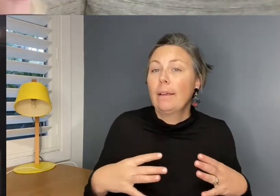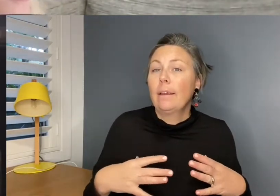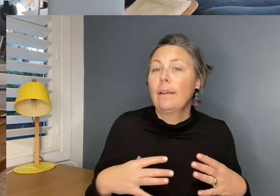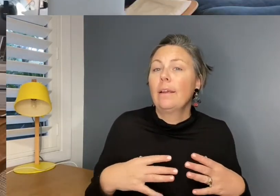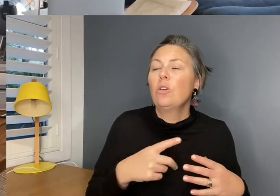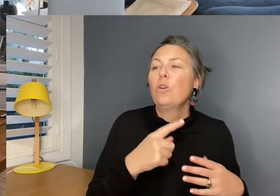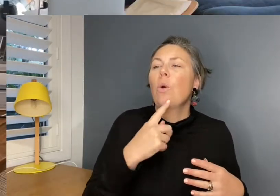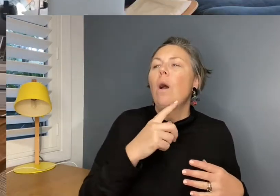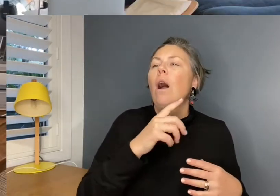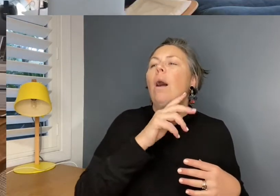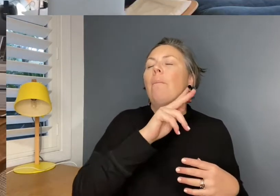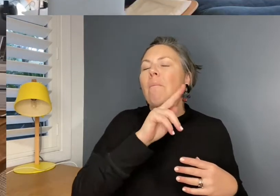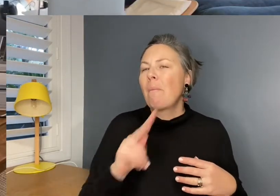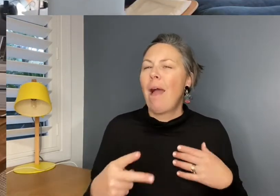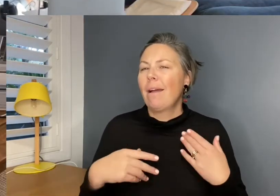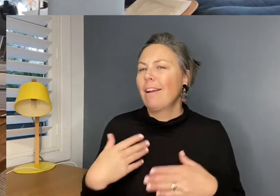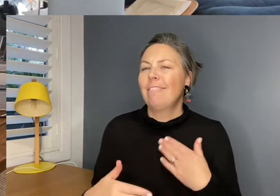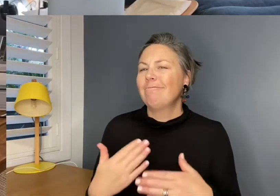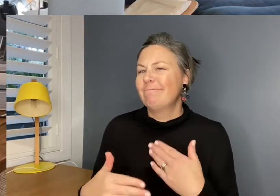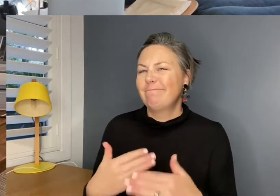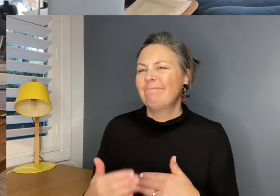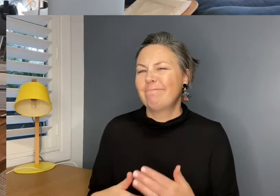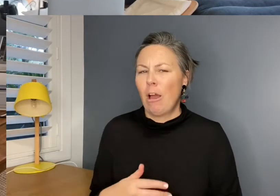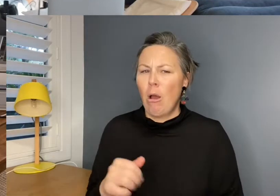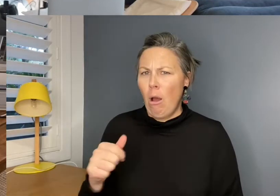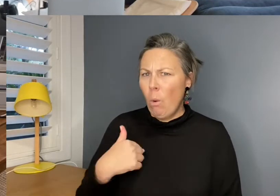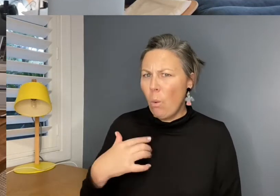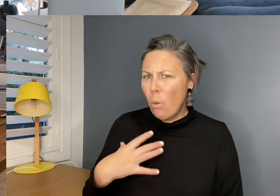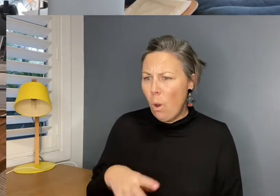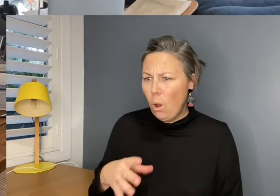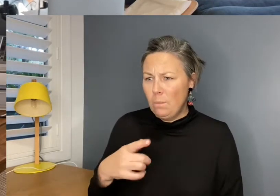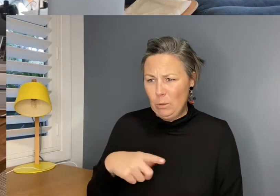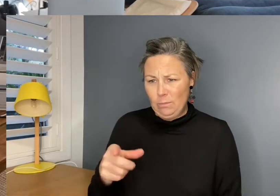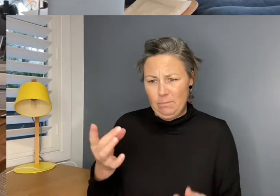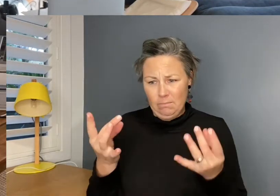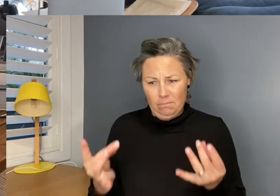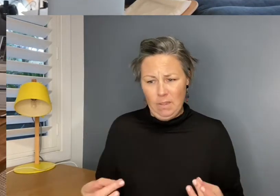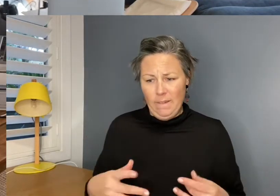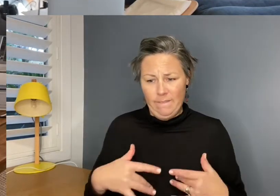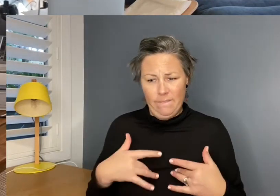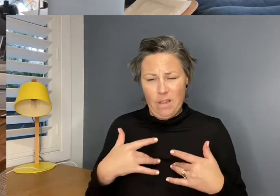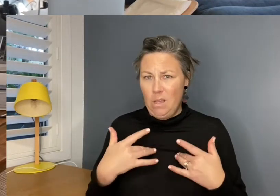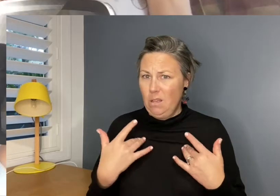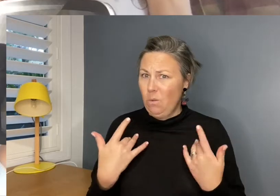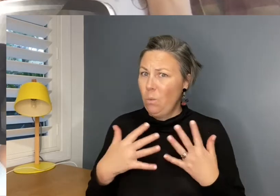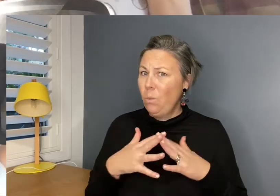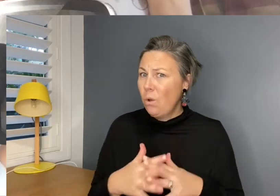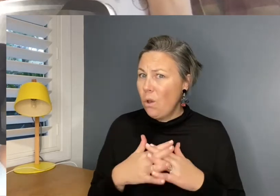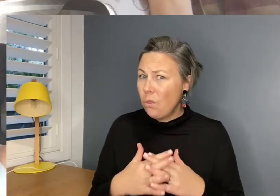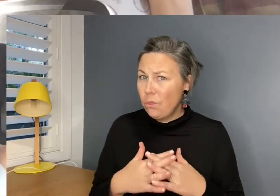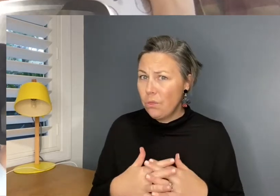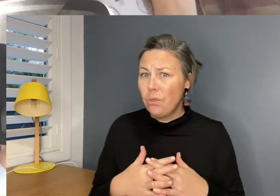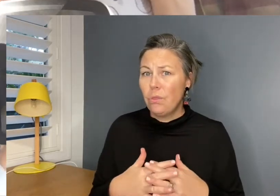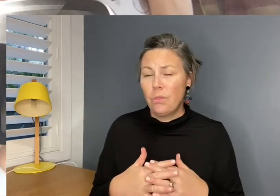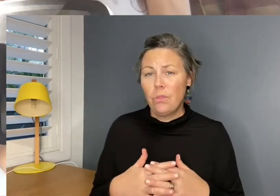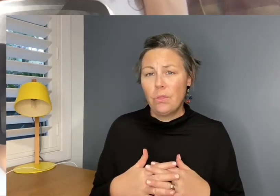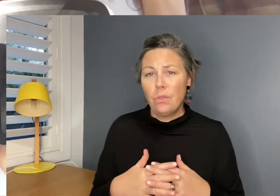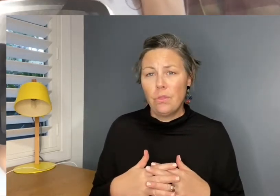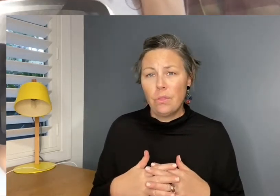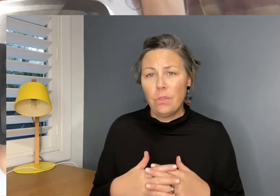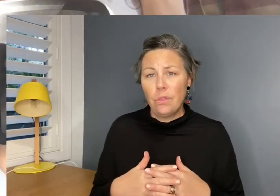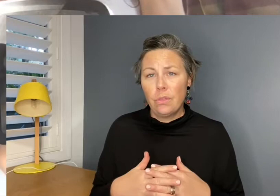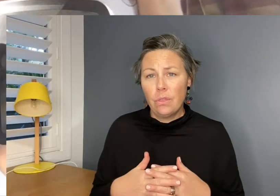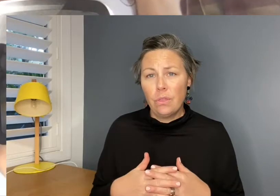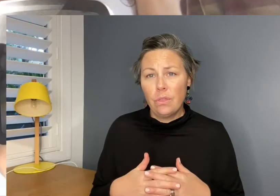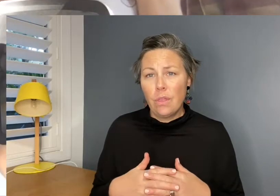break. Yeah. And you'll get back into it. I hope so. I really want to, because we were finding it really beneficial. And the intention of learning